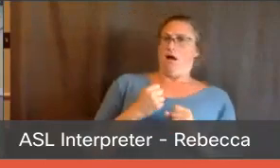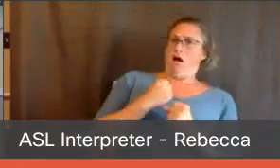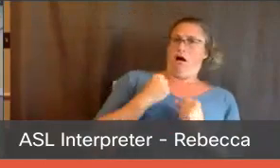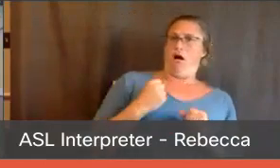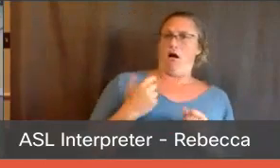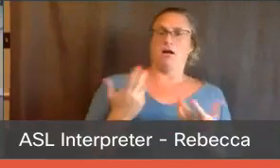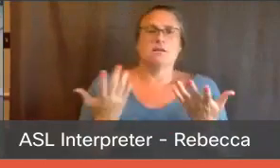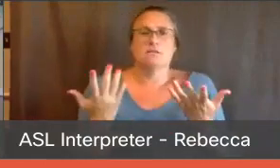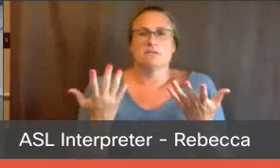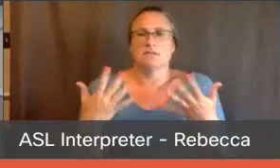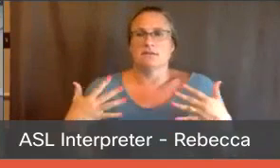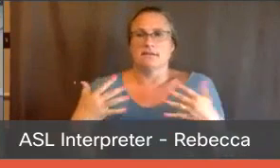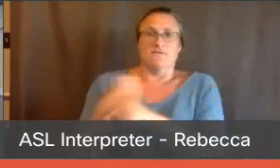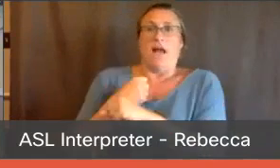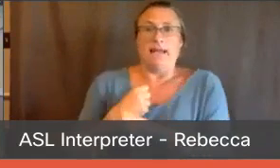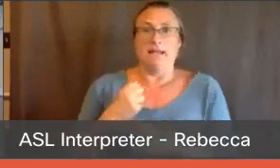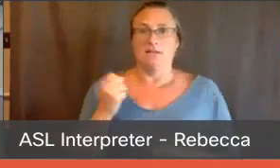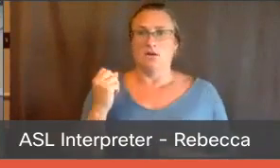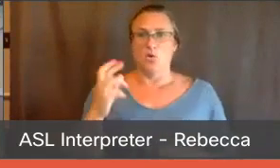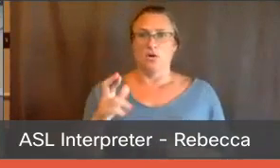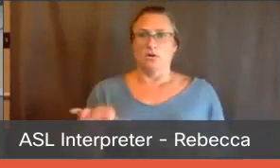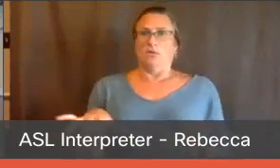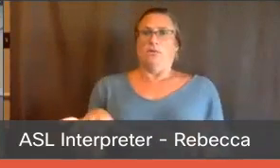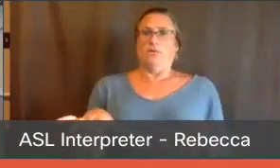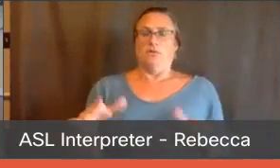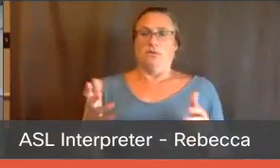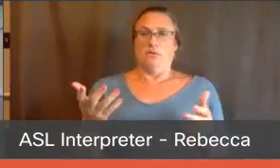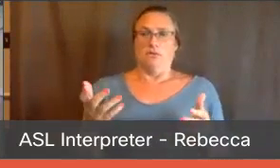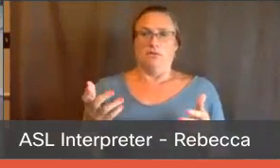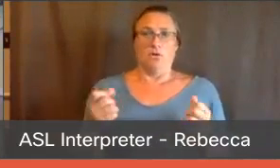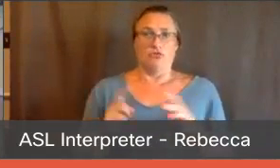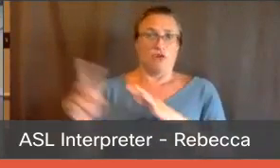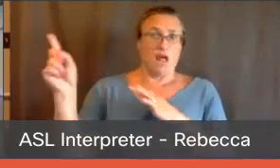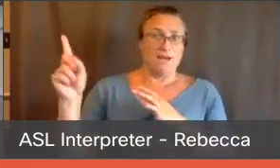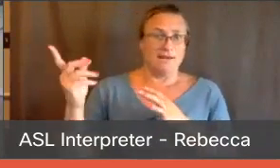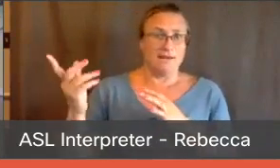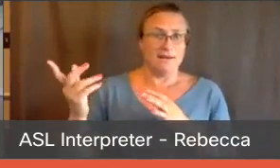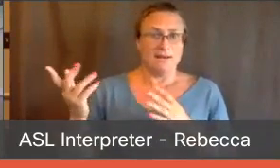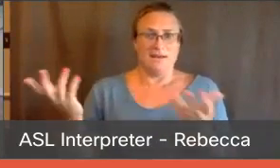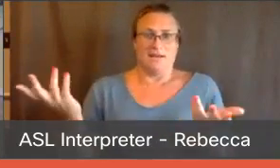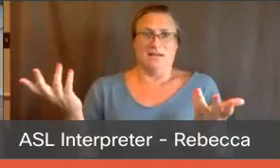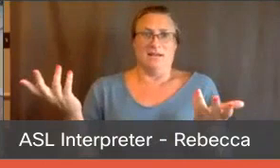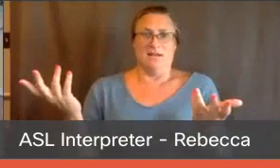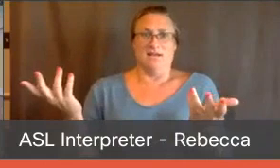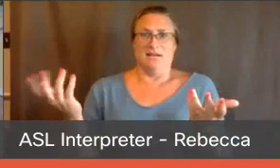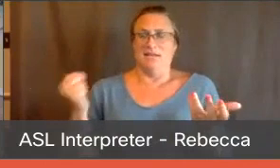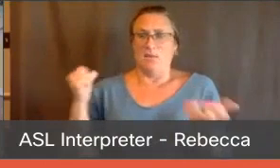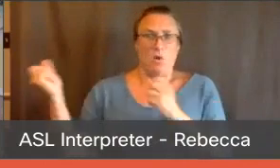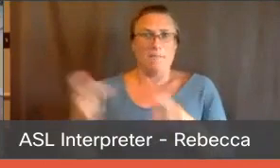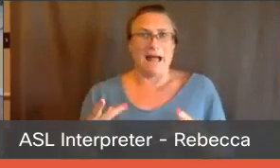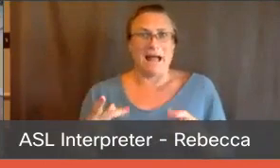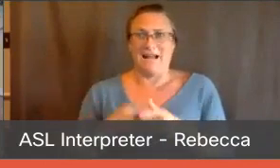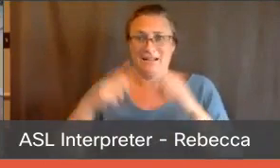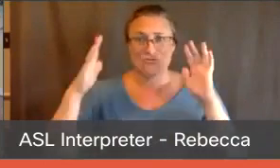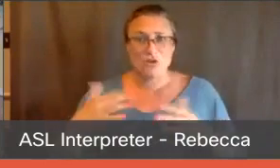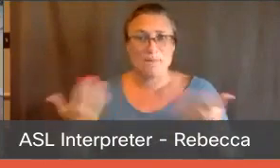freeze. So they might choose to fight the kid. They might choose to maybe run away from school and not come back, and that will get them into trouble.